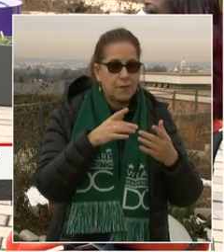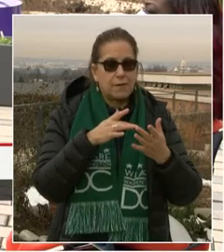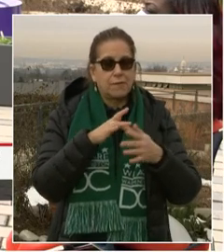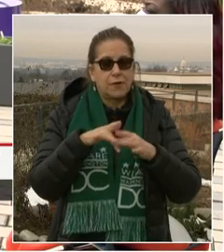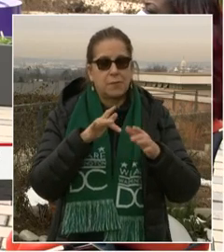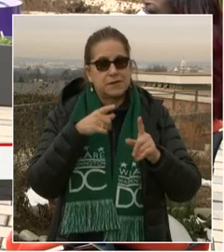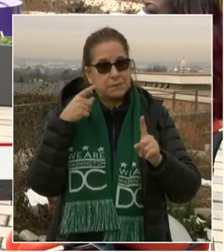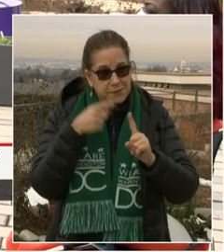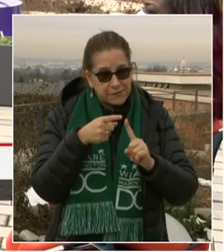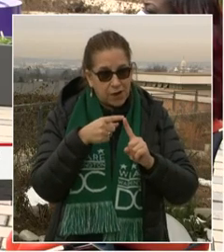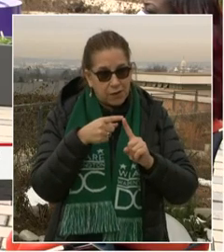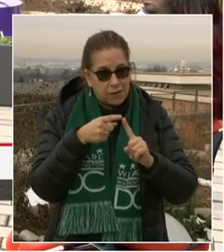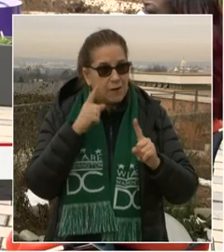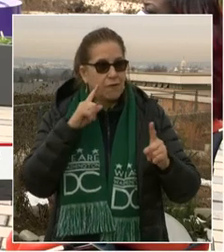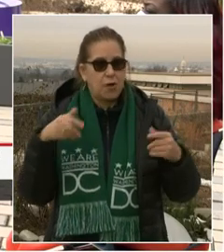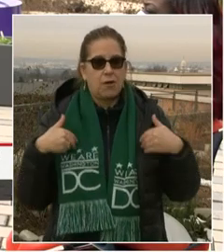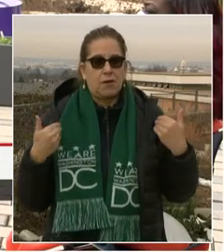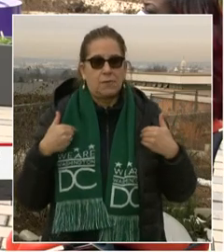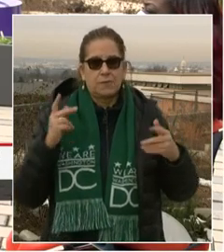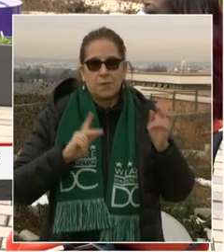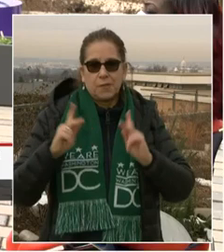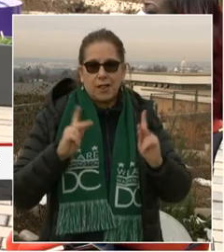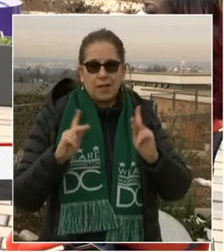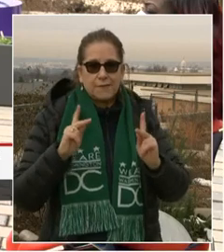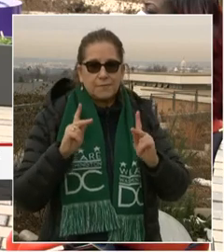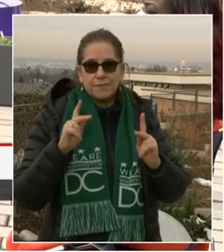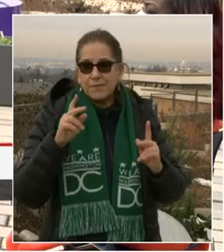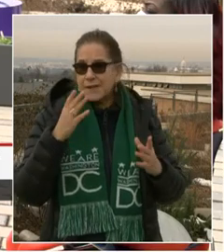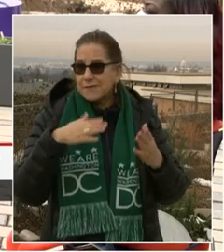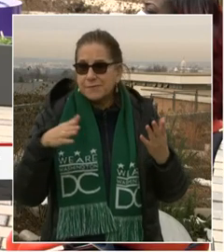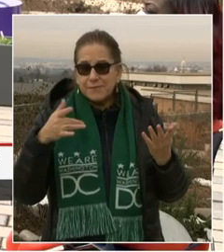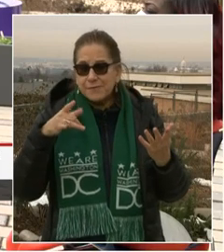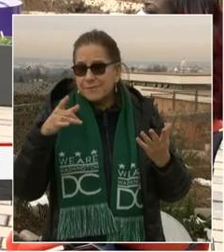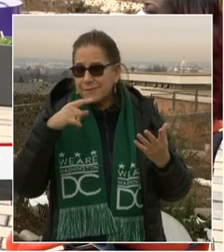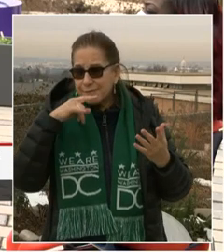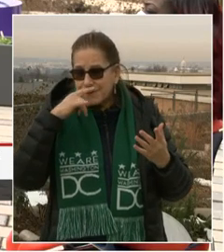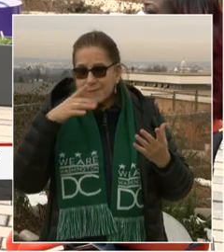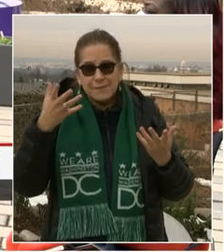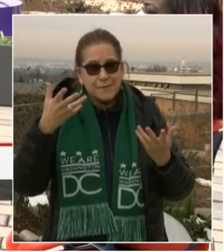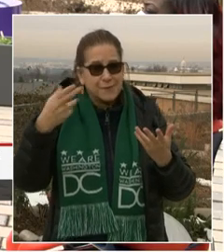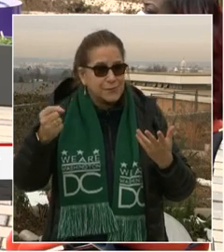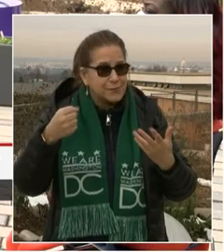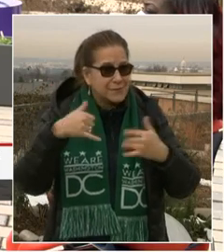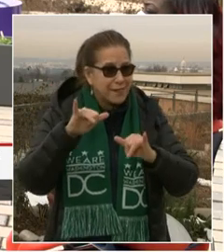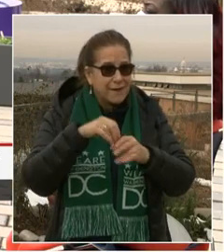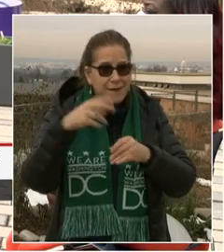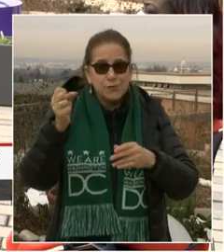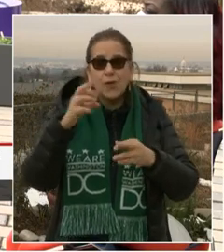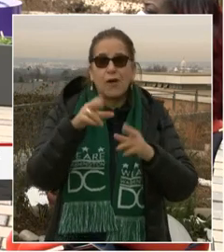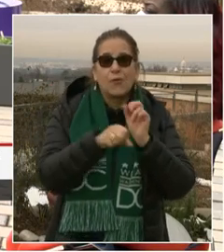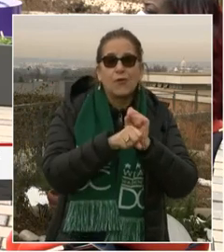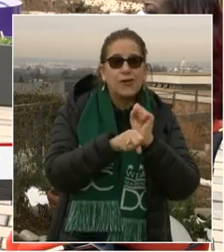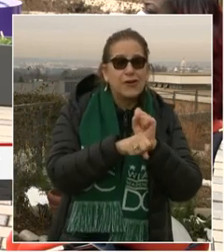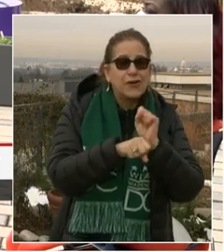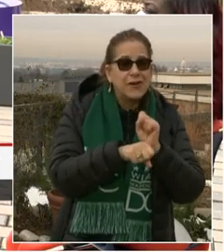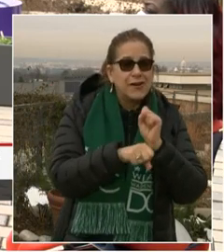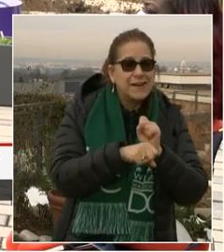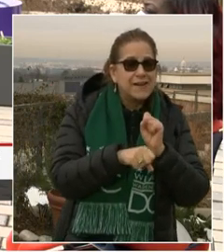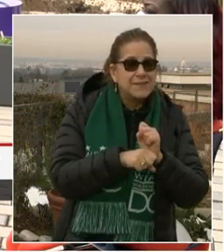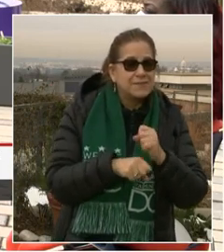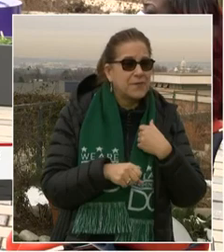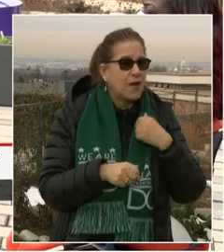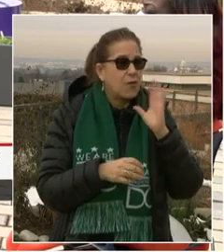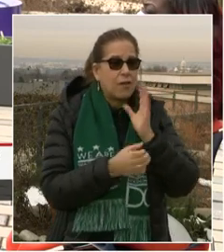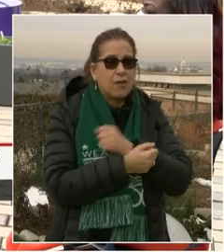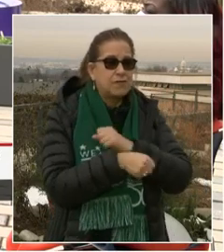high school and working and doing double duty. Yep. So just a suggestion Okay. that I'd love to work with Jennifer Okay. on this and